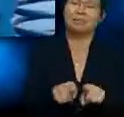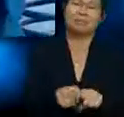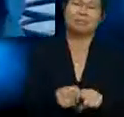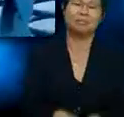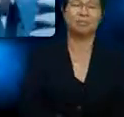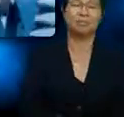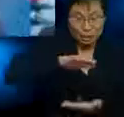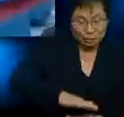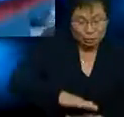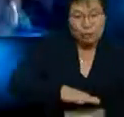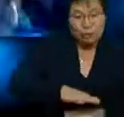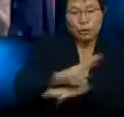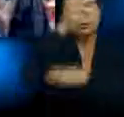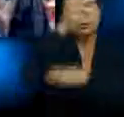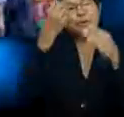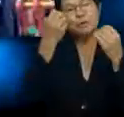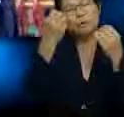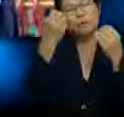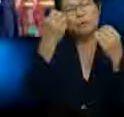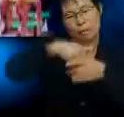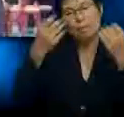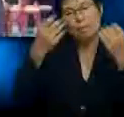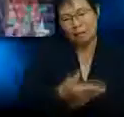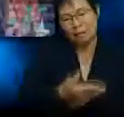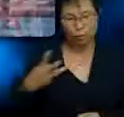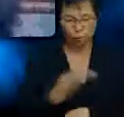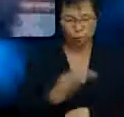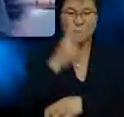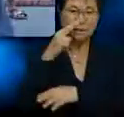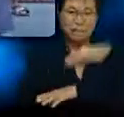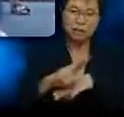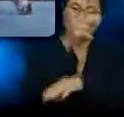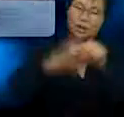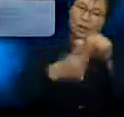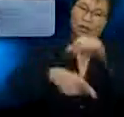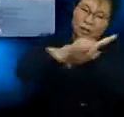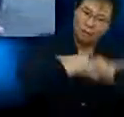Springs are used in many things that we see and use every